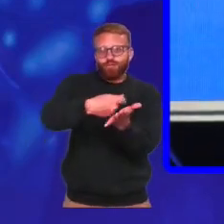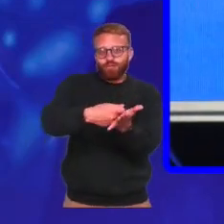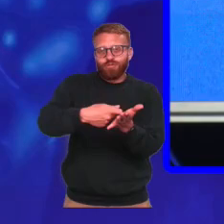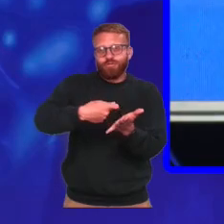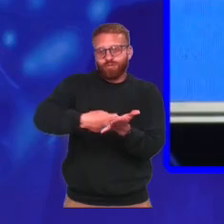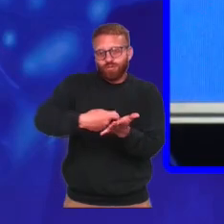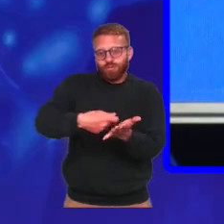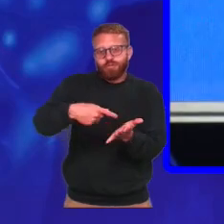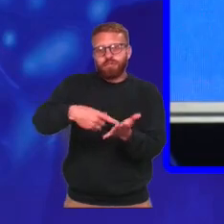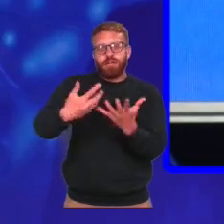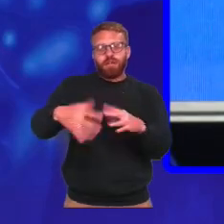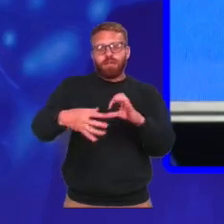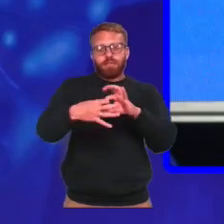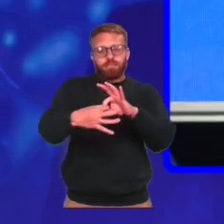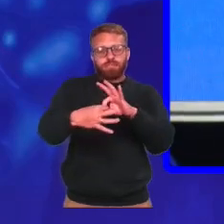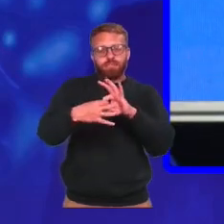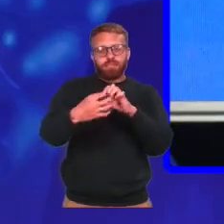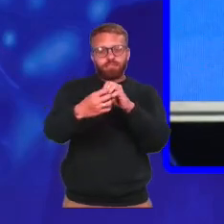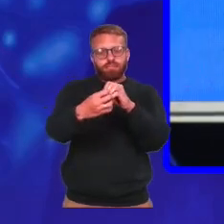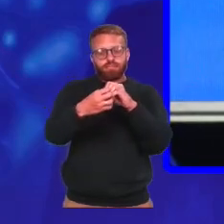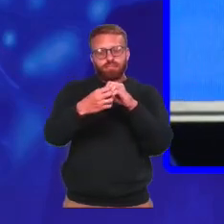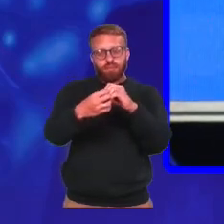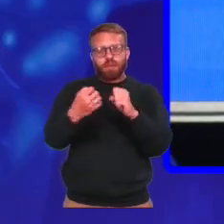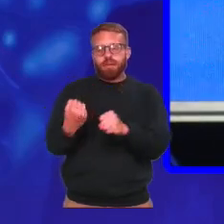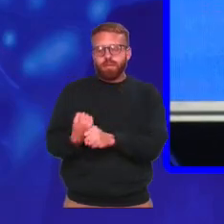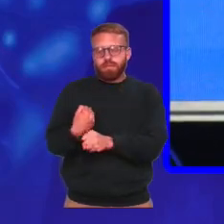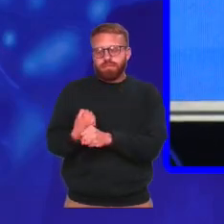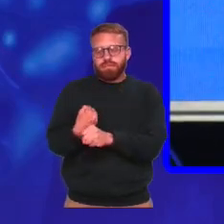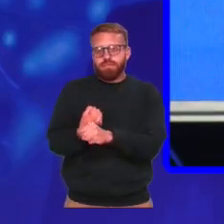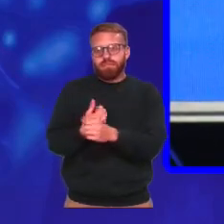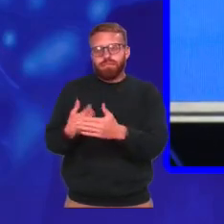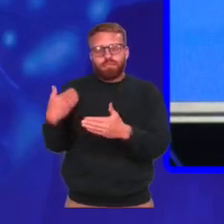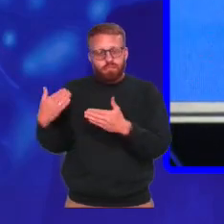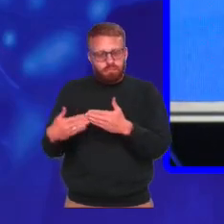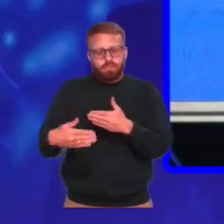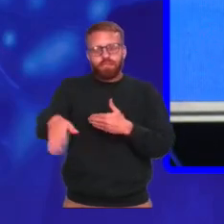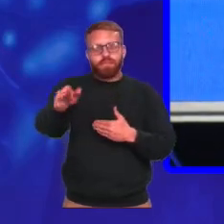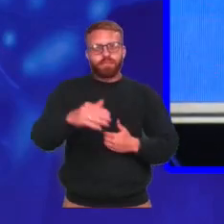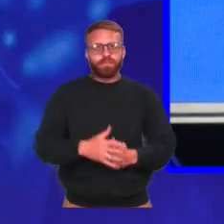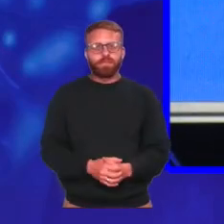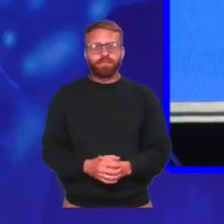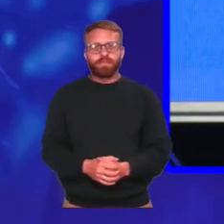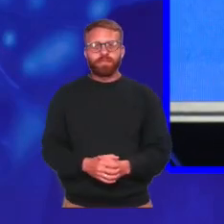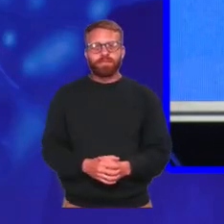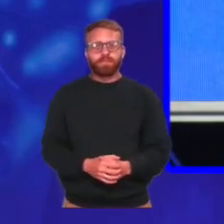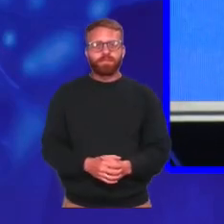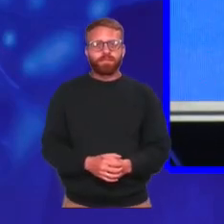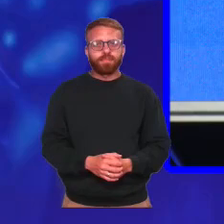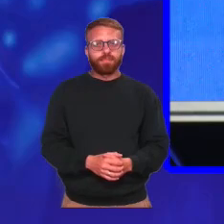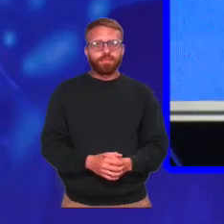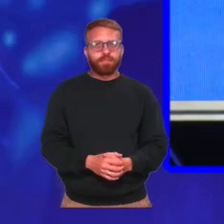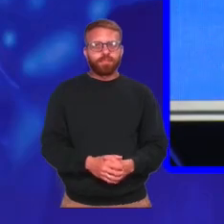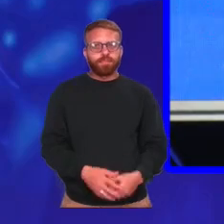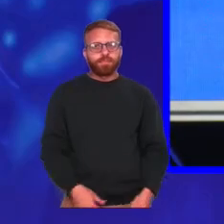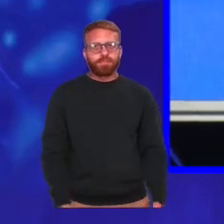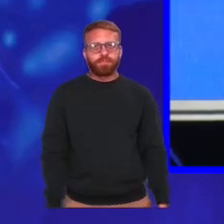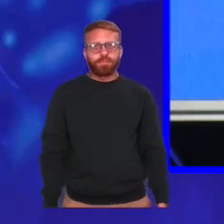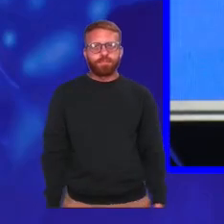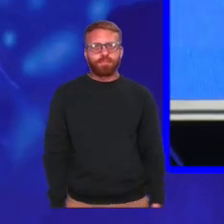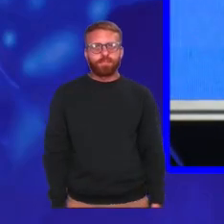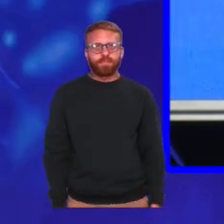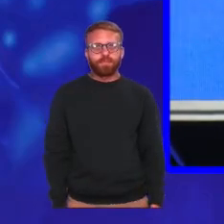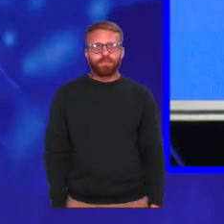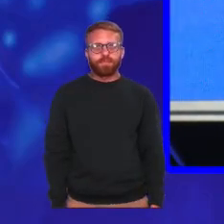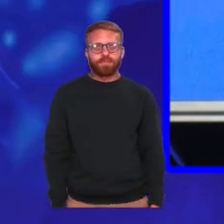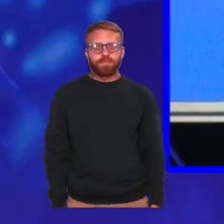basis. The issues with leaks and whatnot, they're not very common. They do happen. But again, for the most part, when we have a partnership,